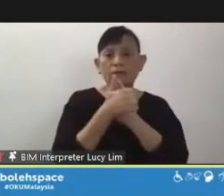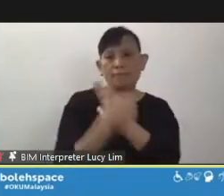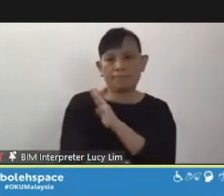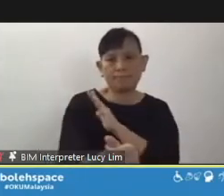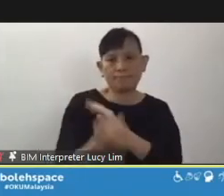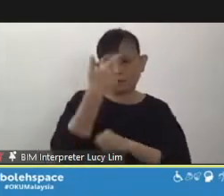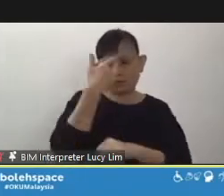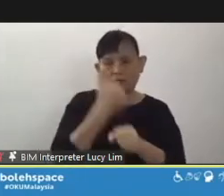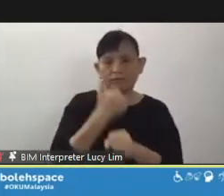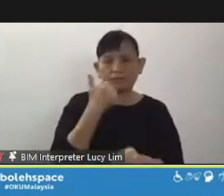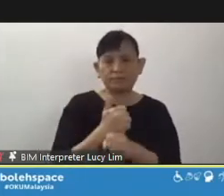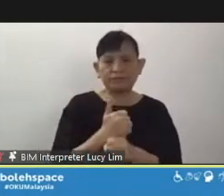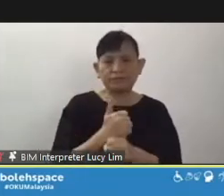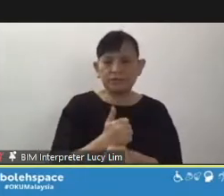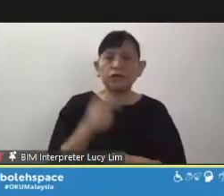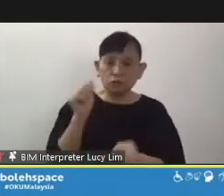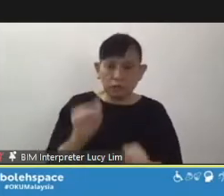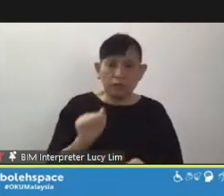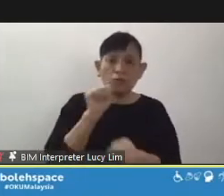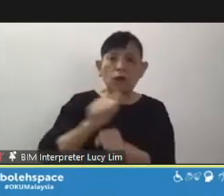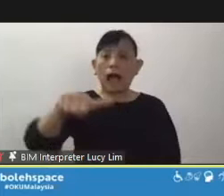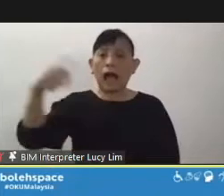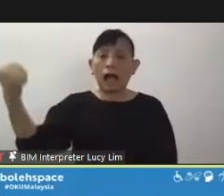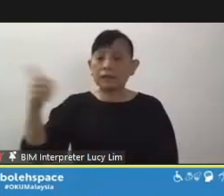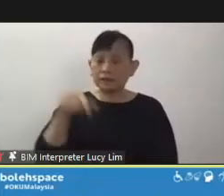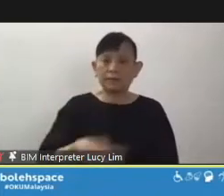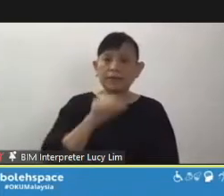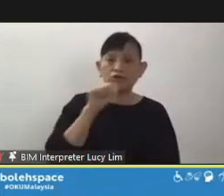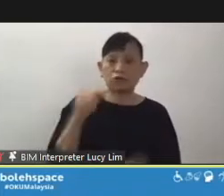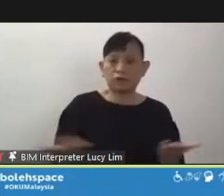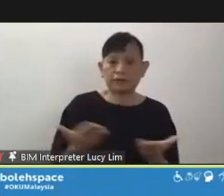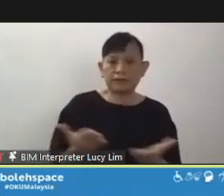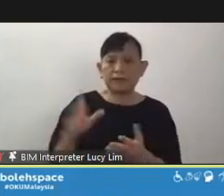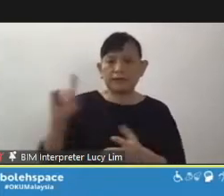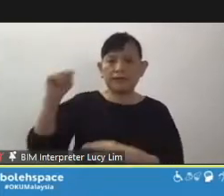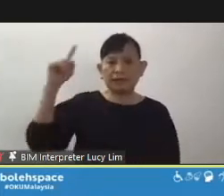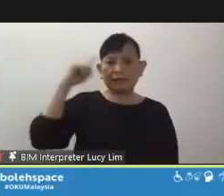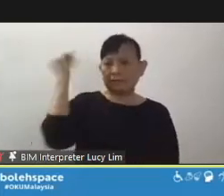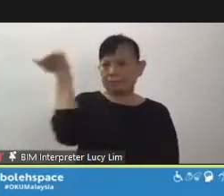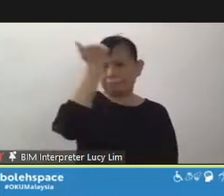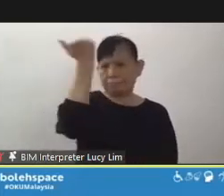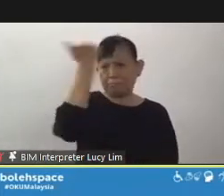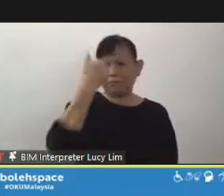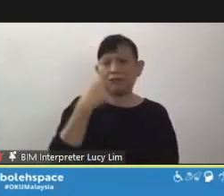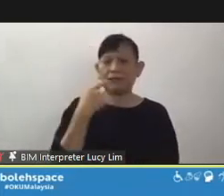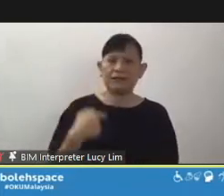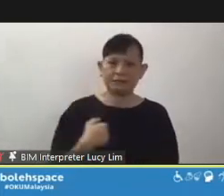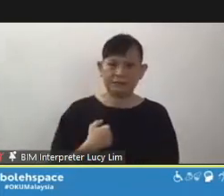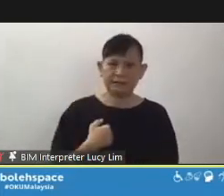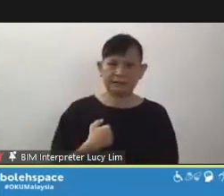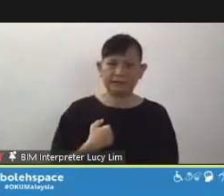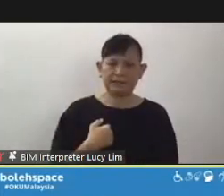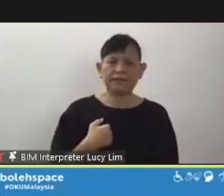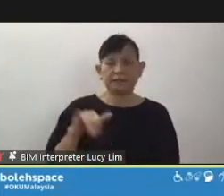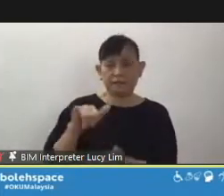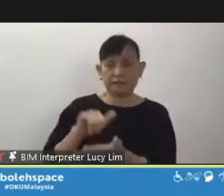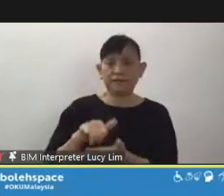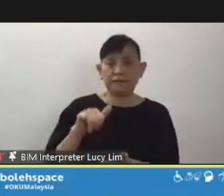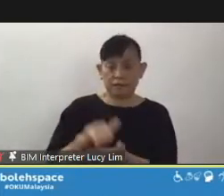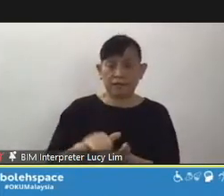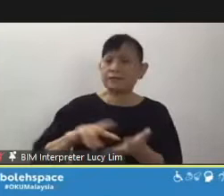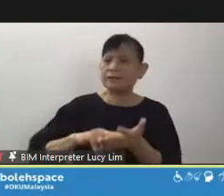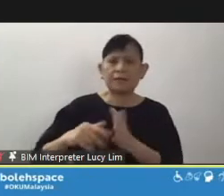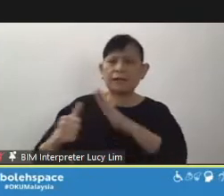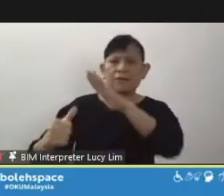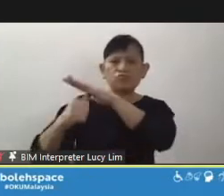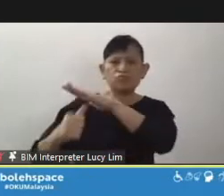can work at others, but not at this place. He makes me think like that. So gaslighting is part of bullying, because if you